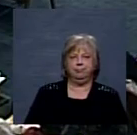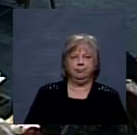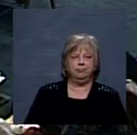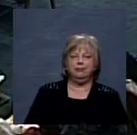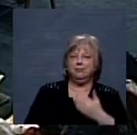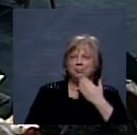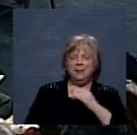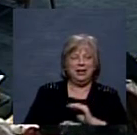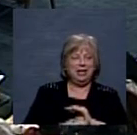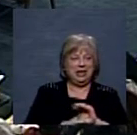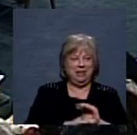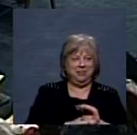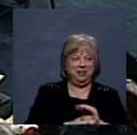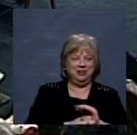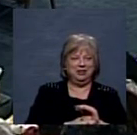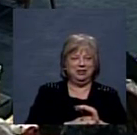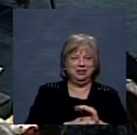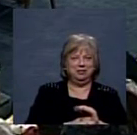Good evening.